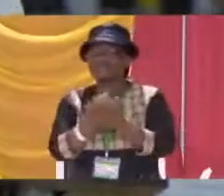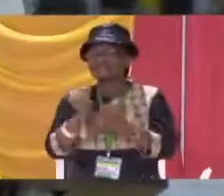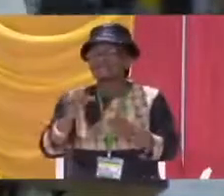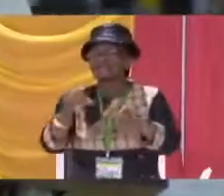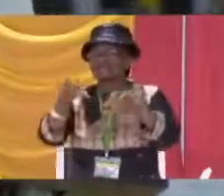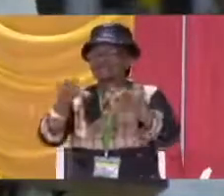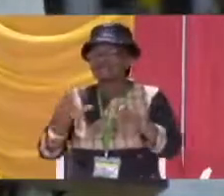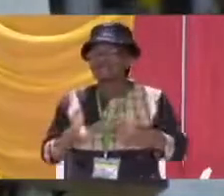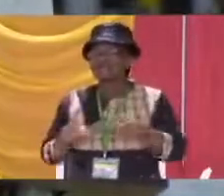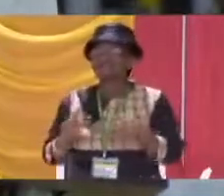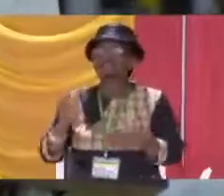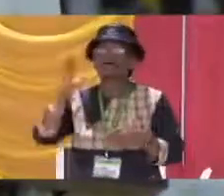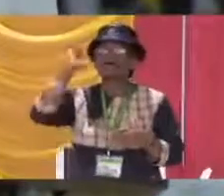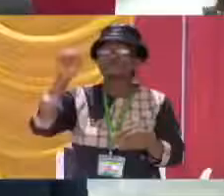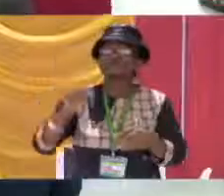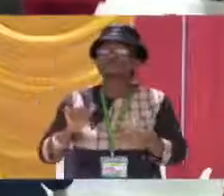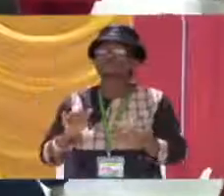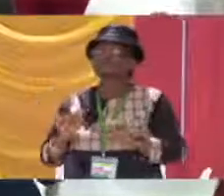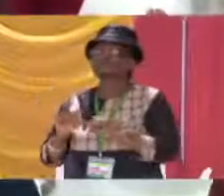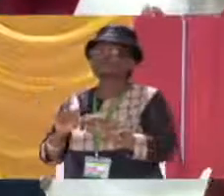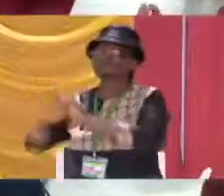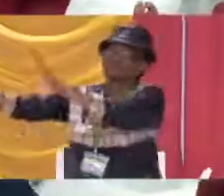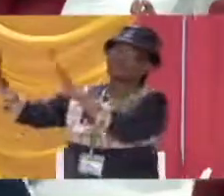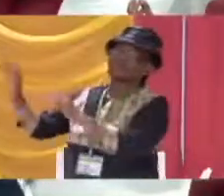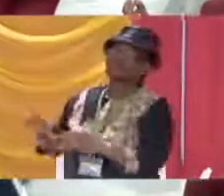Kidnappers will stay away from your family.